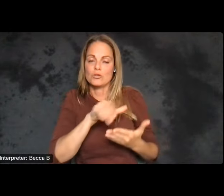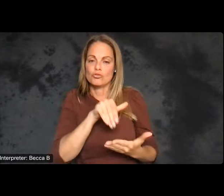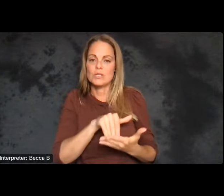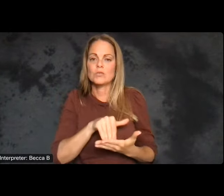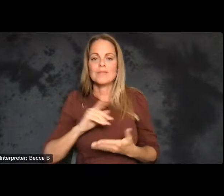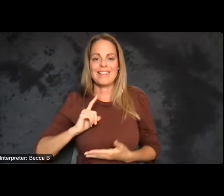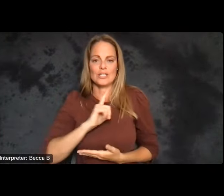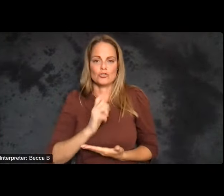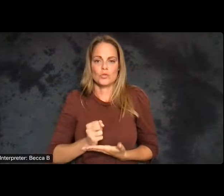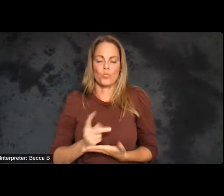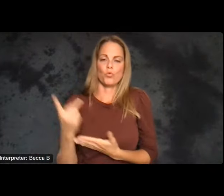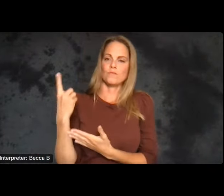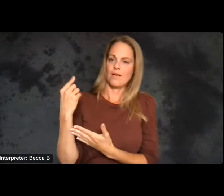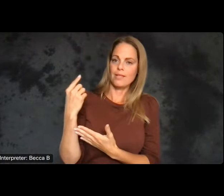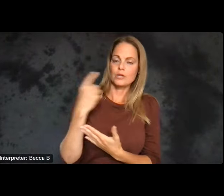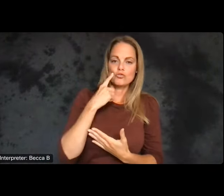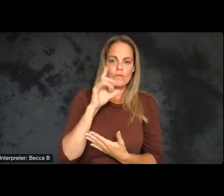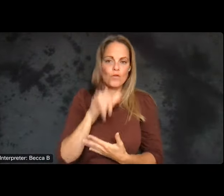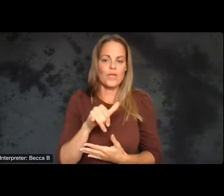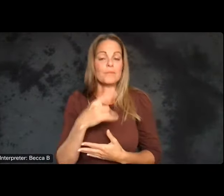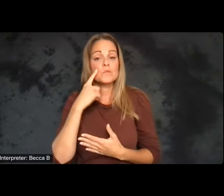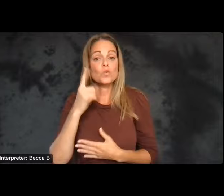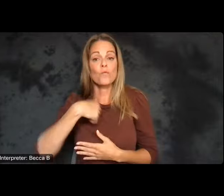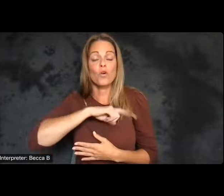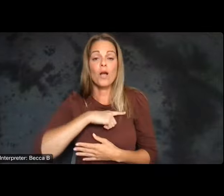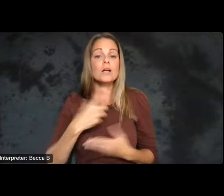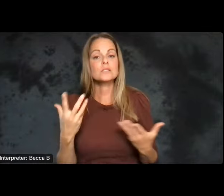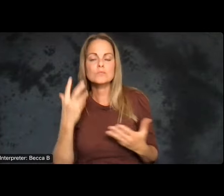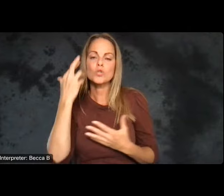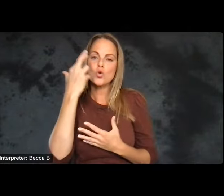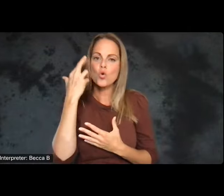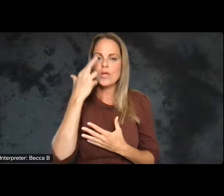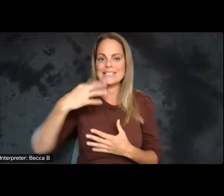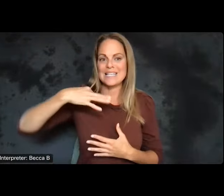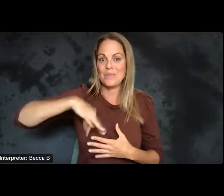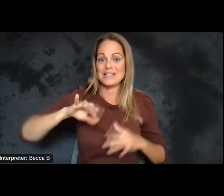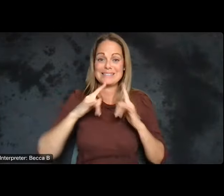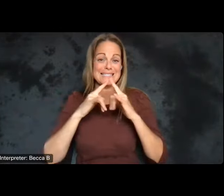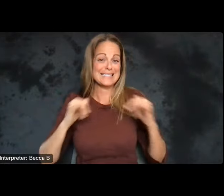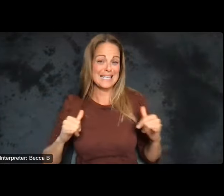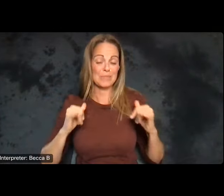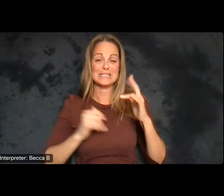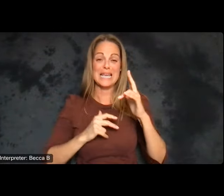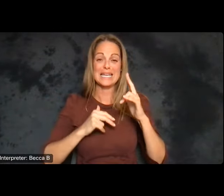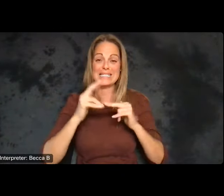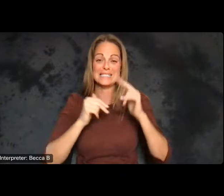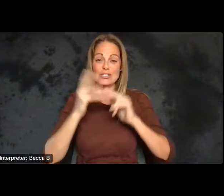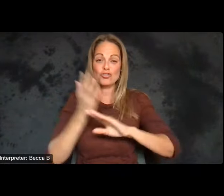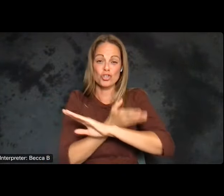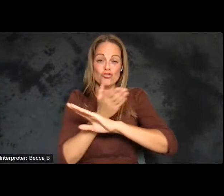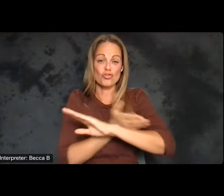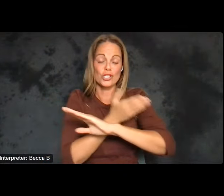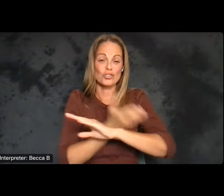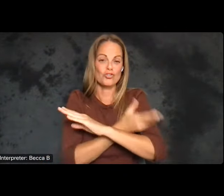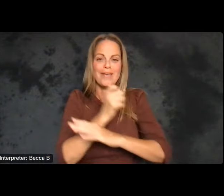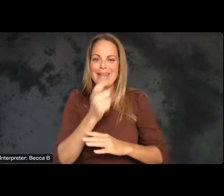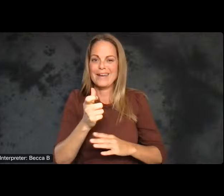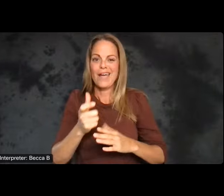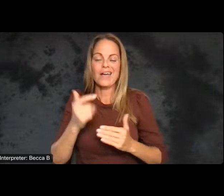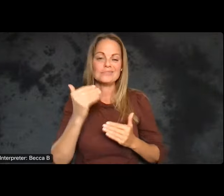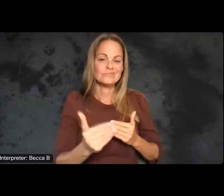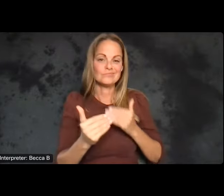legislature last year. So for us, this stands to realize the benefits of simultaneous construction rather than staggering those construction projects